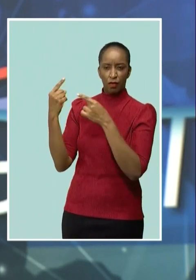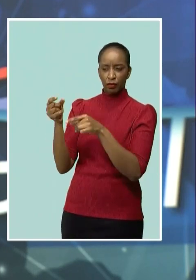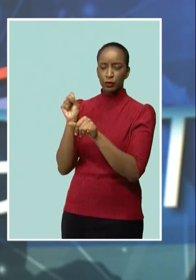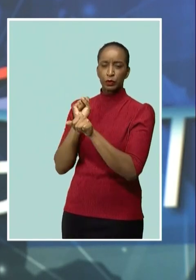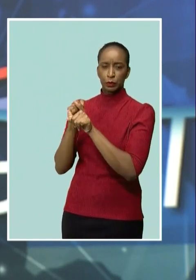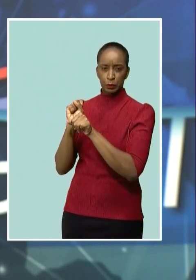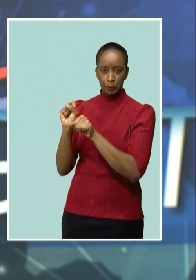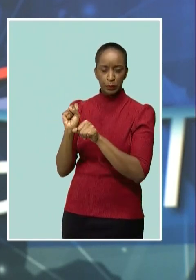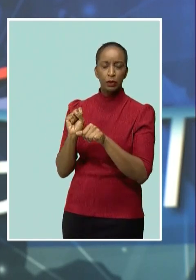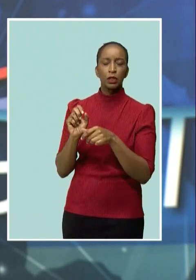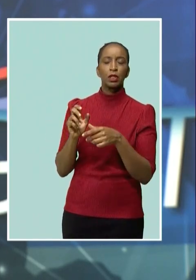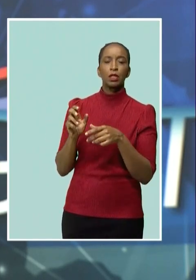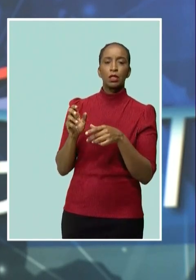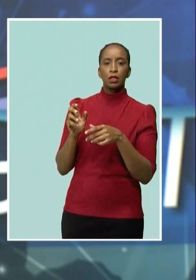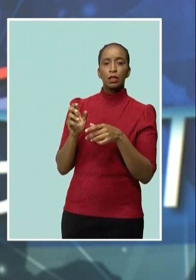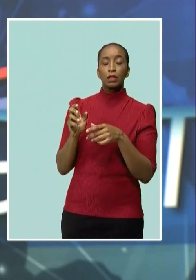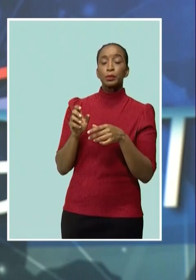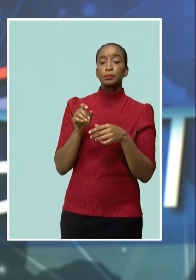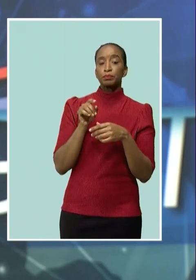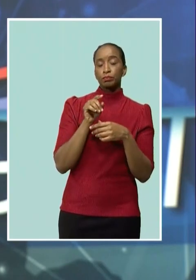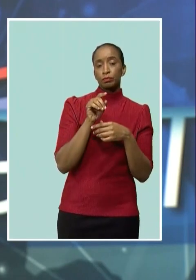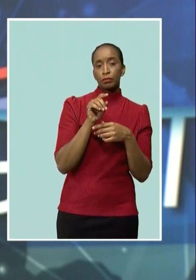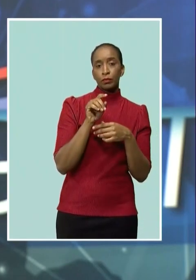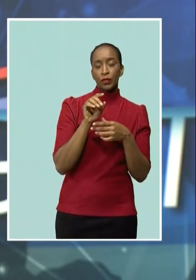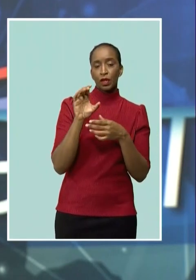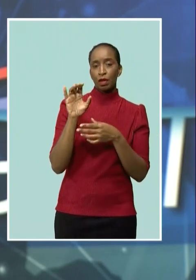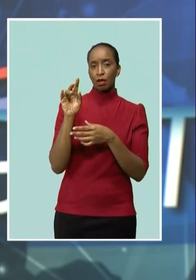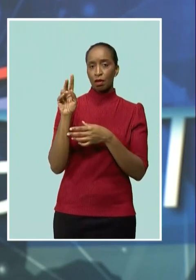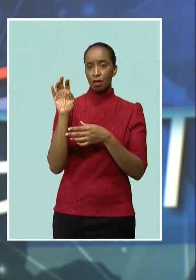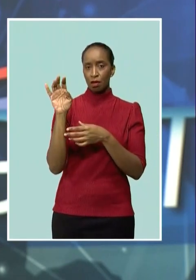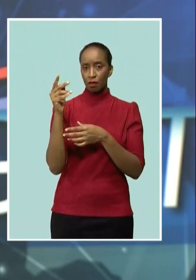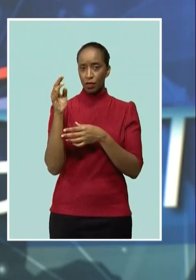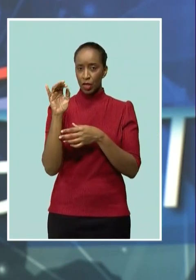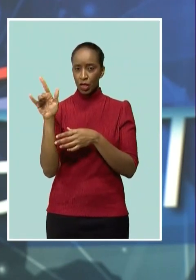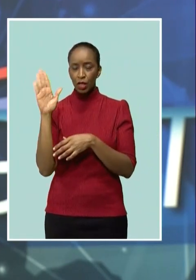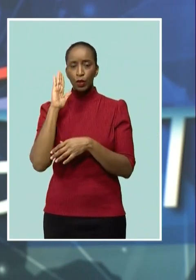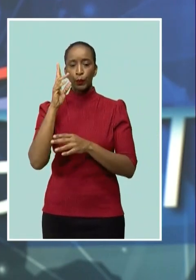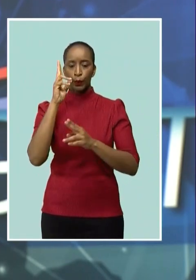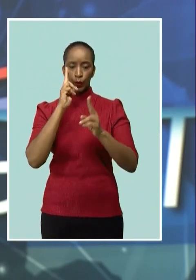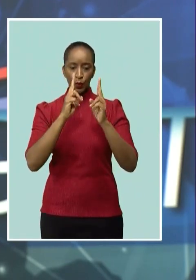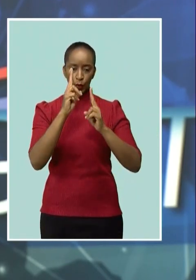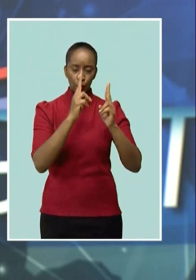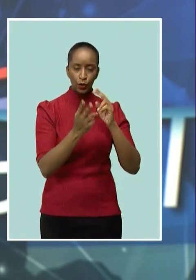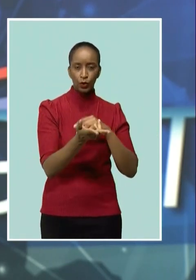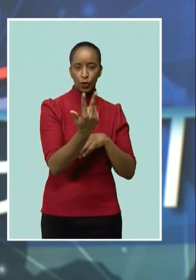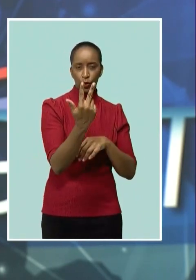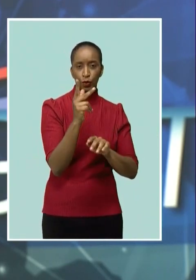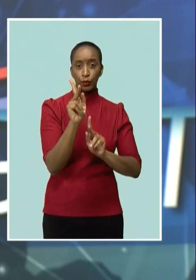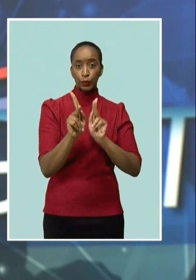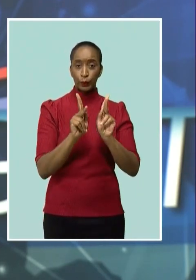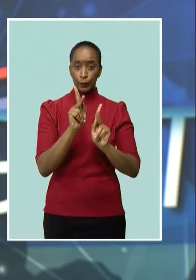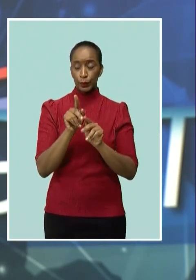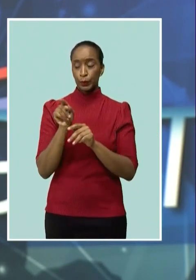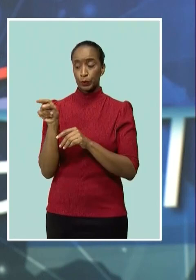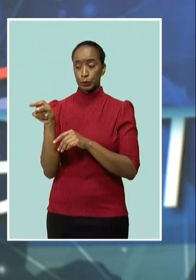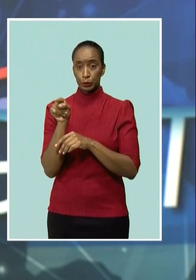October 7th. The Cave Hill campus, come October 21st, will recognize 3 individuals. Aside